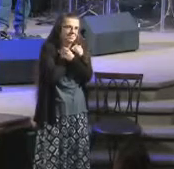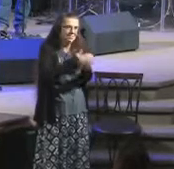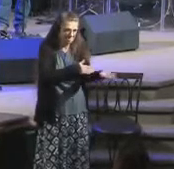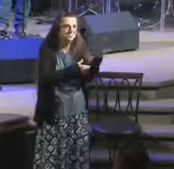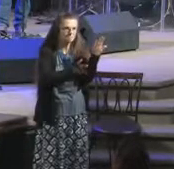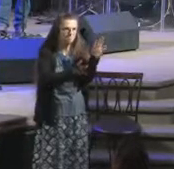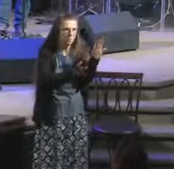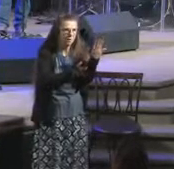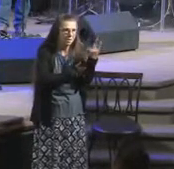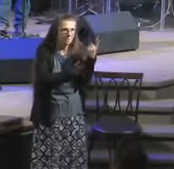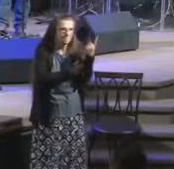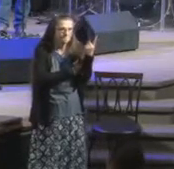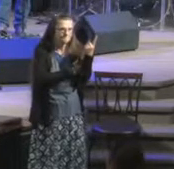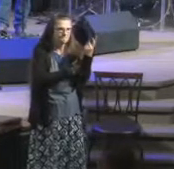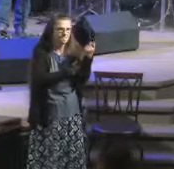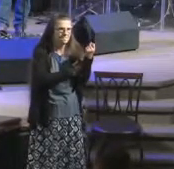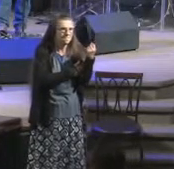morning.